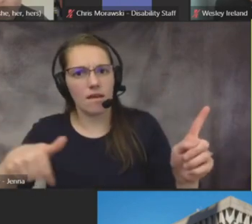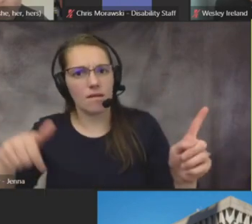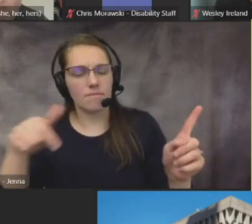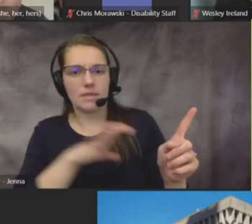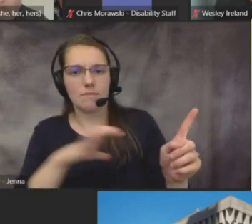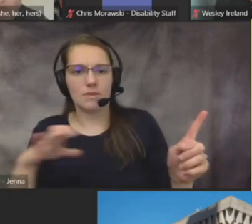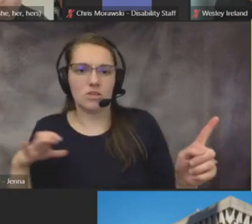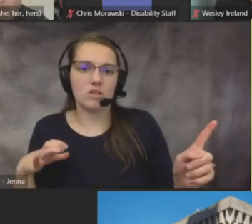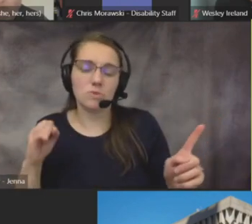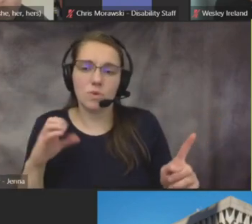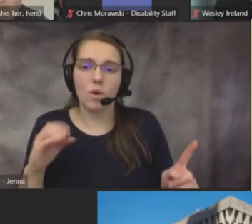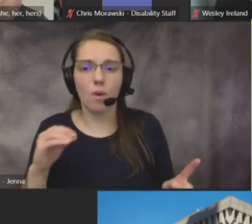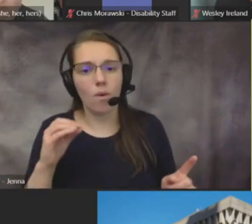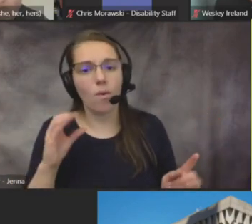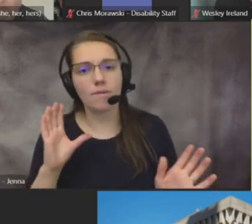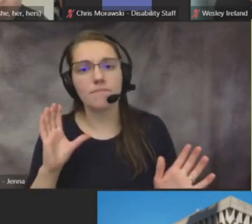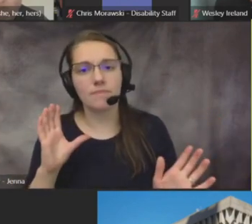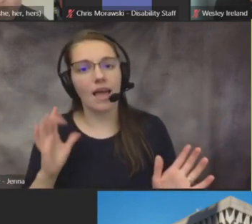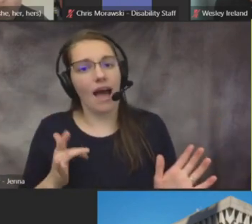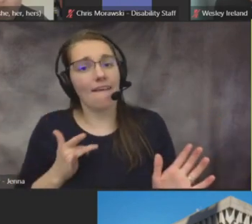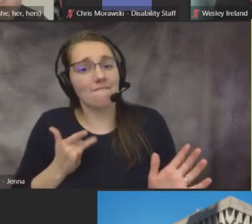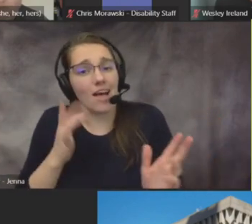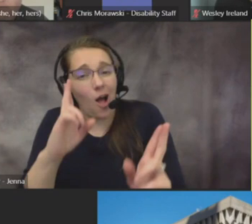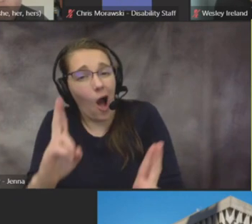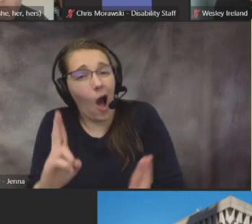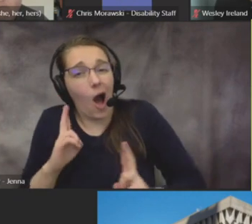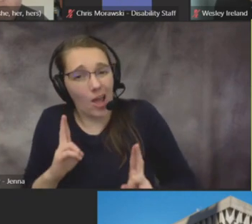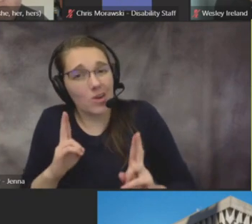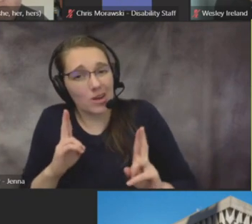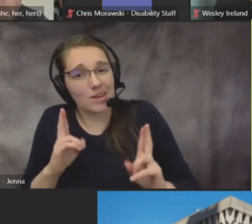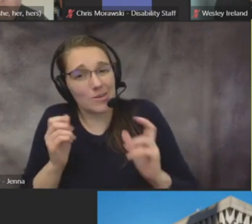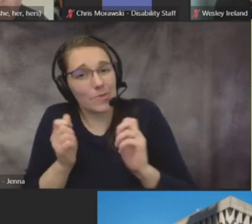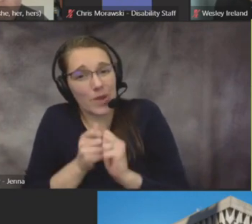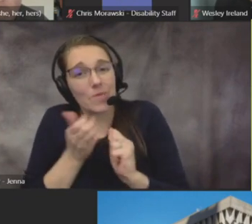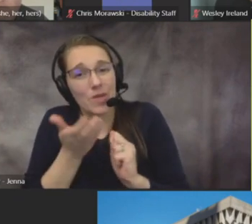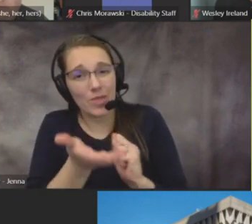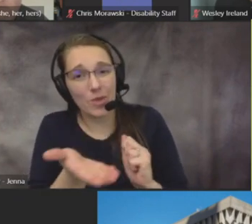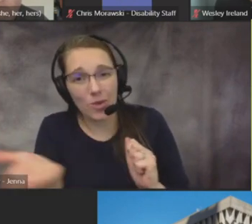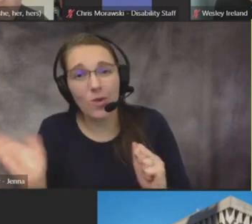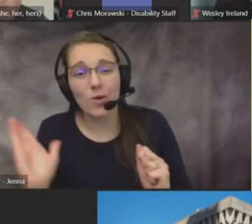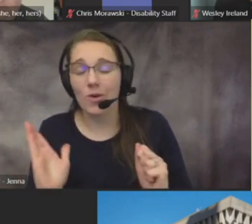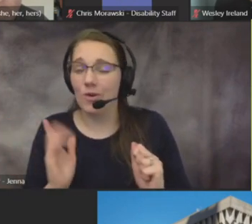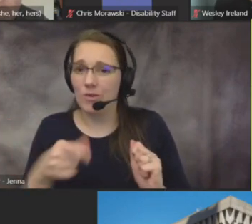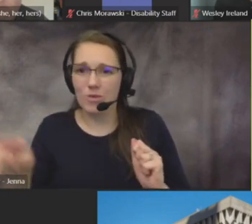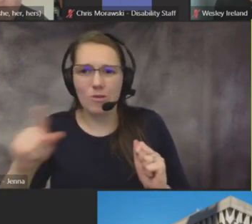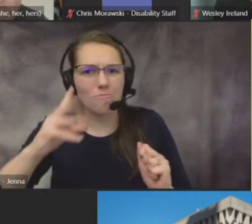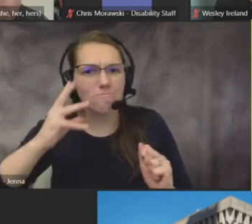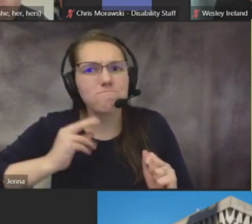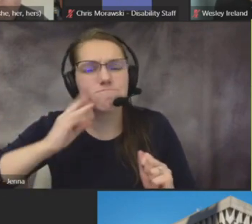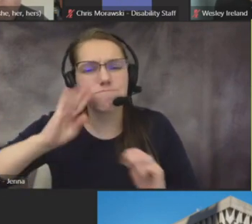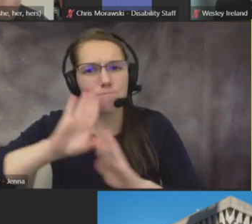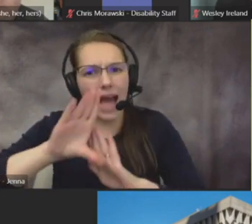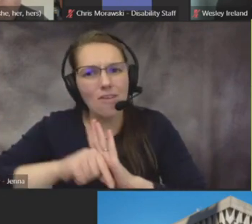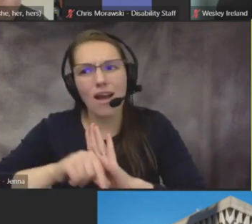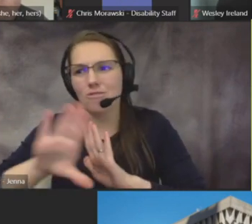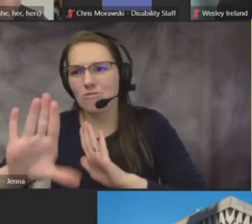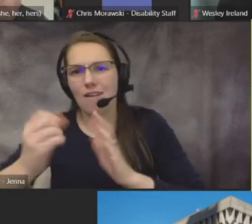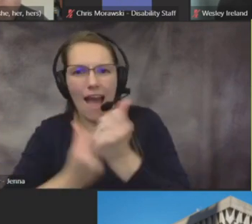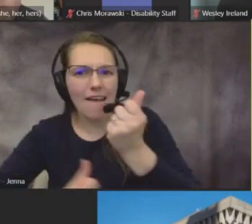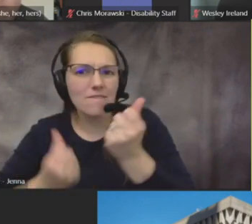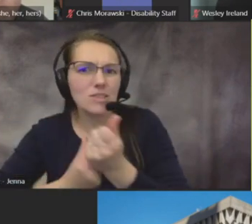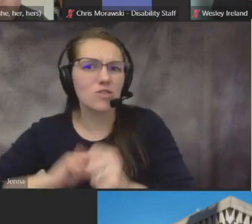wanted to say that I felt very honored to be up there with everyone, with all the backgrounds and the advocacy that you do.